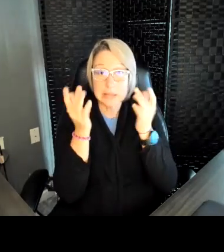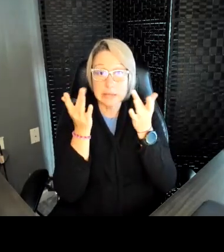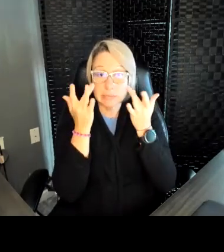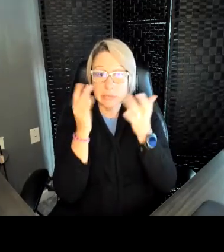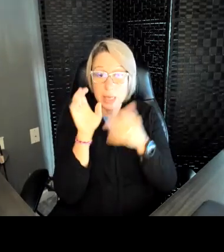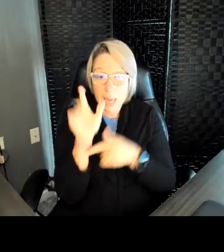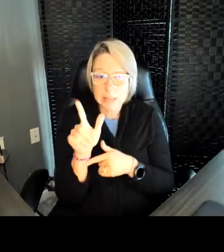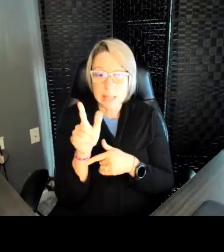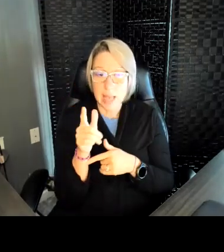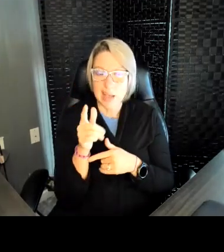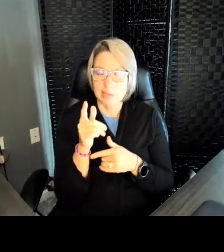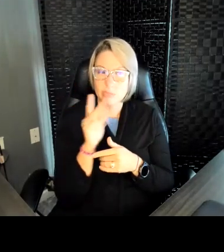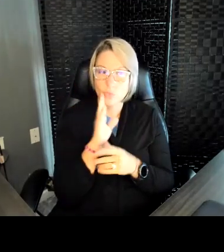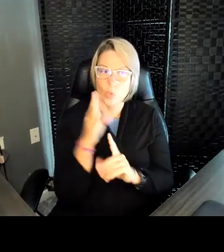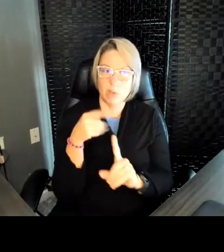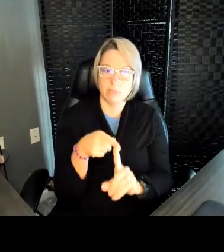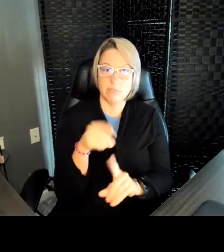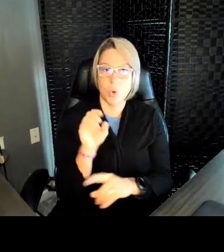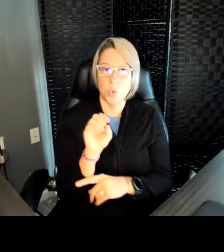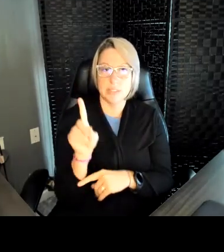obviously we want to spend time with.